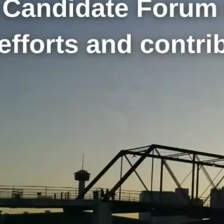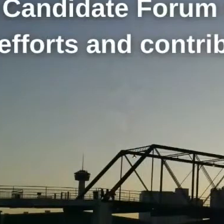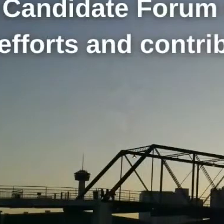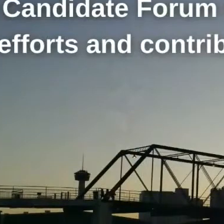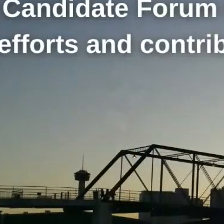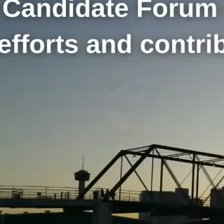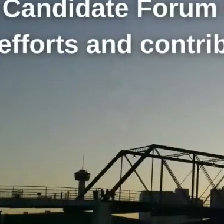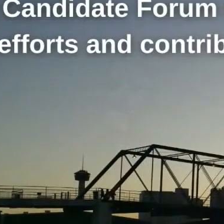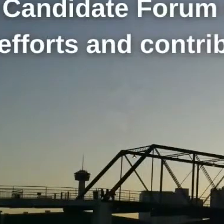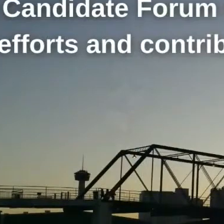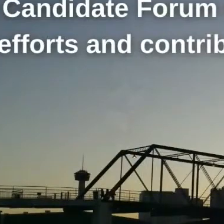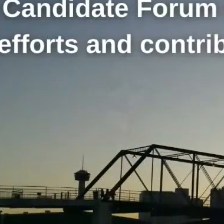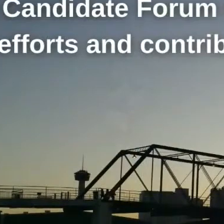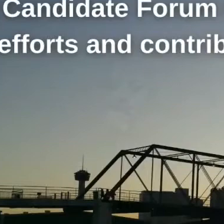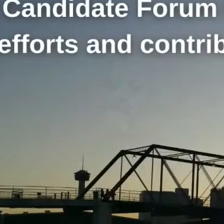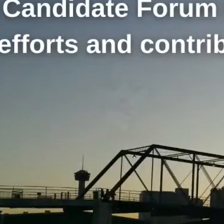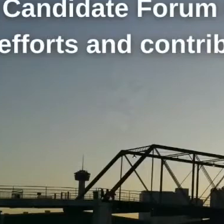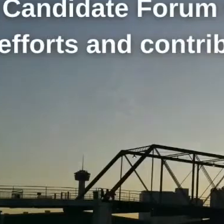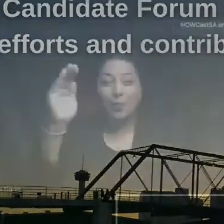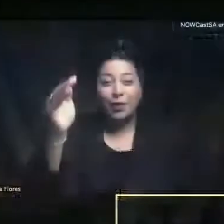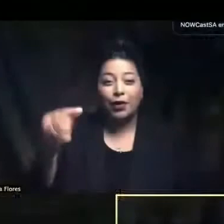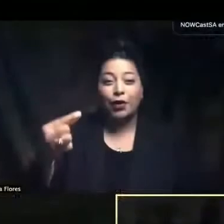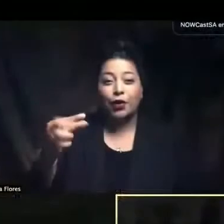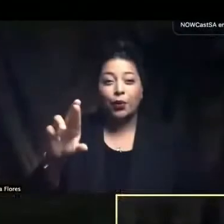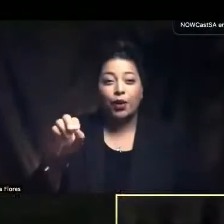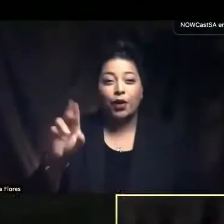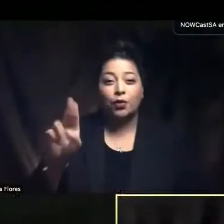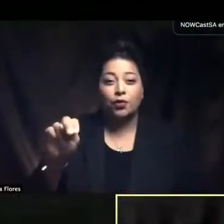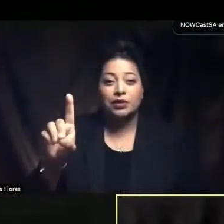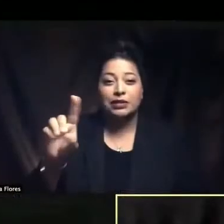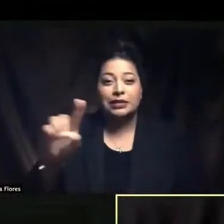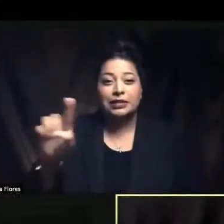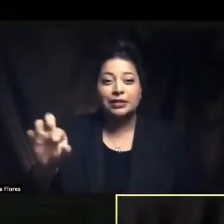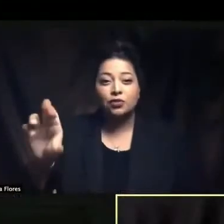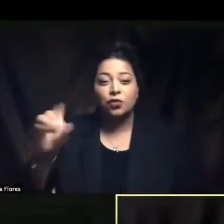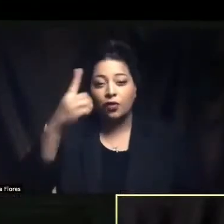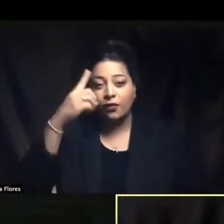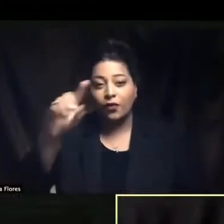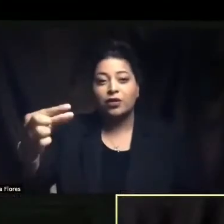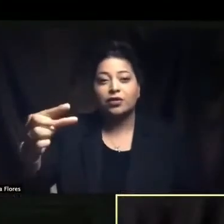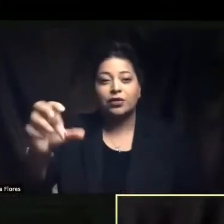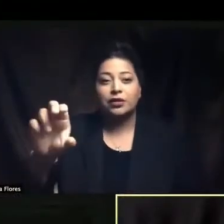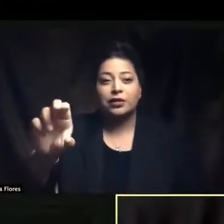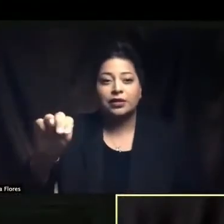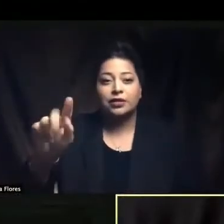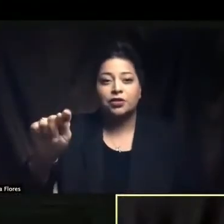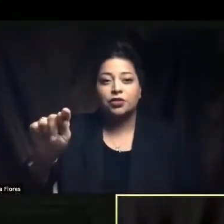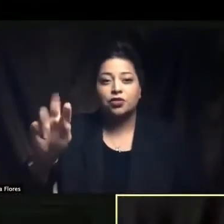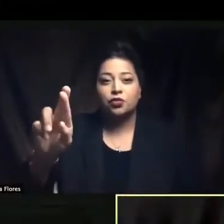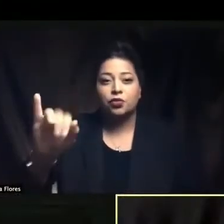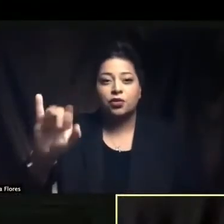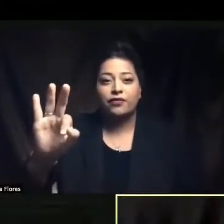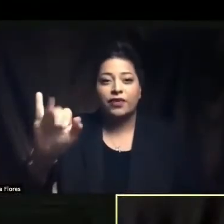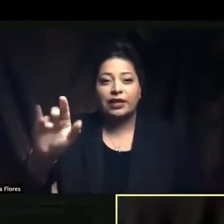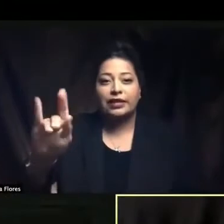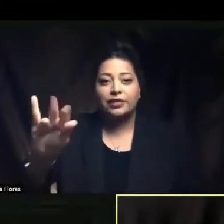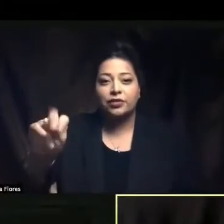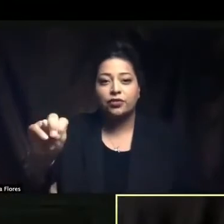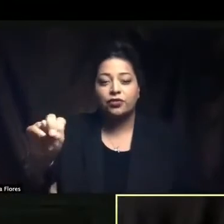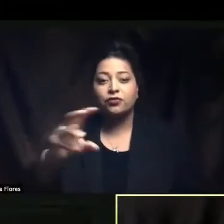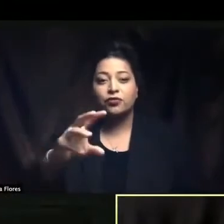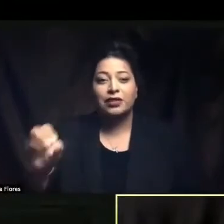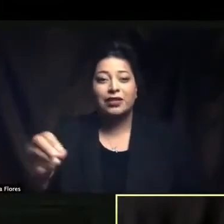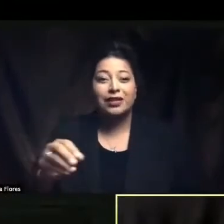Again, District 2 seems to be ground zero for gentrification and development. It can leave long-time,